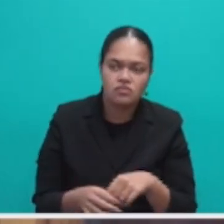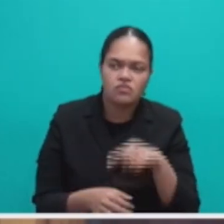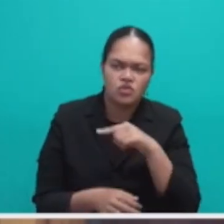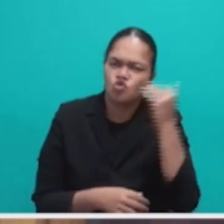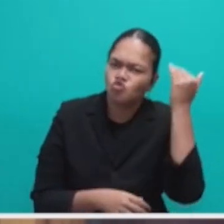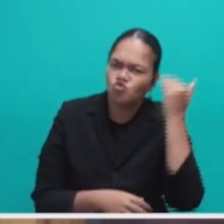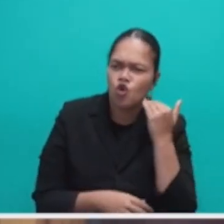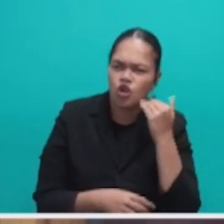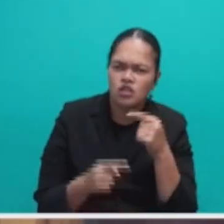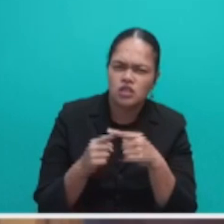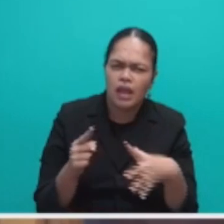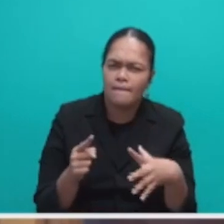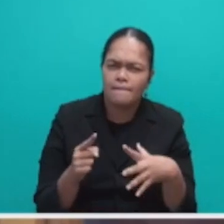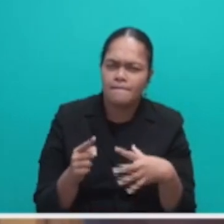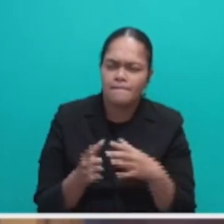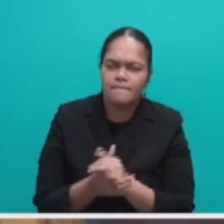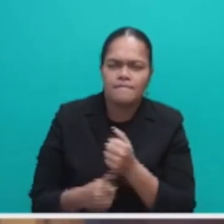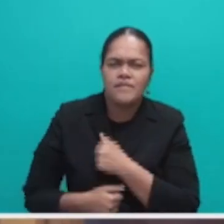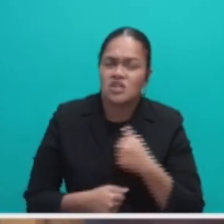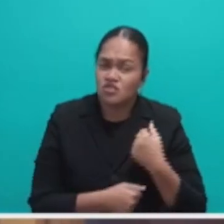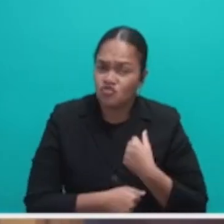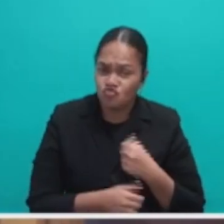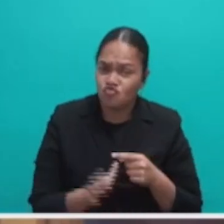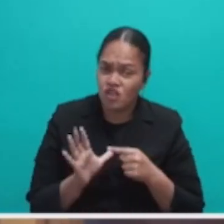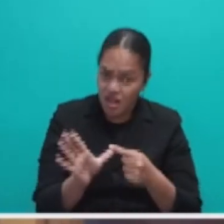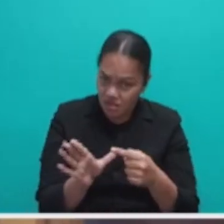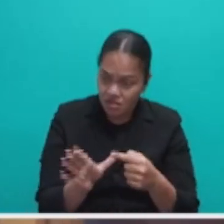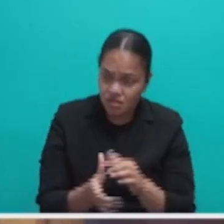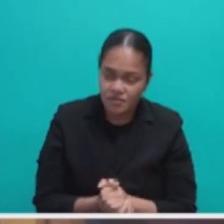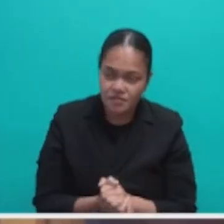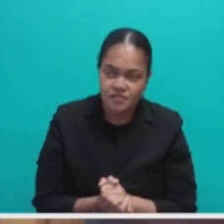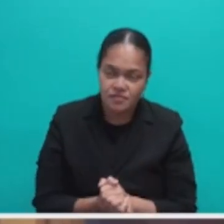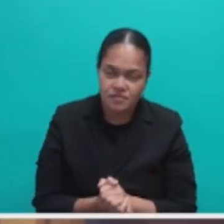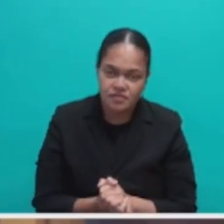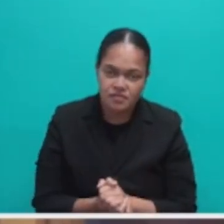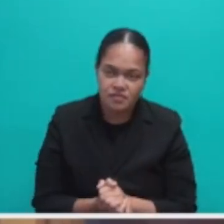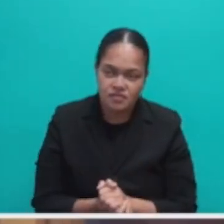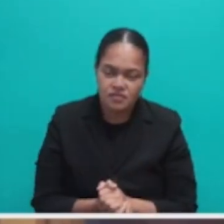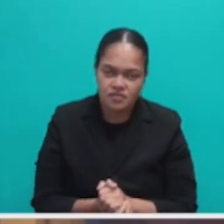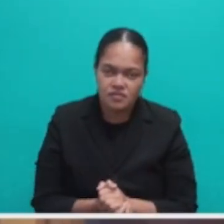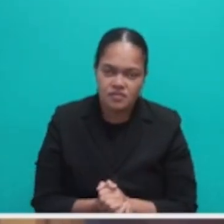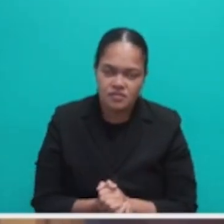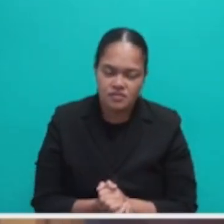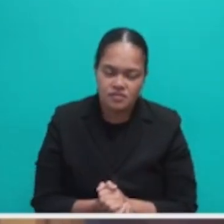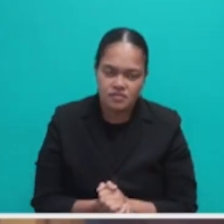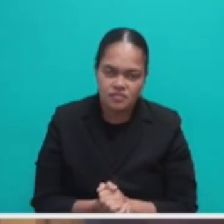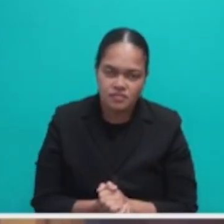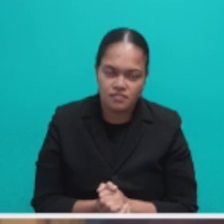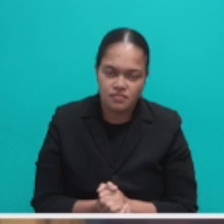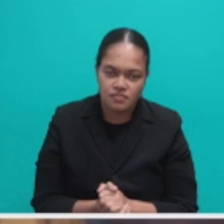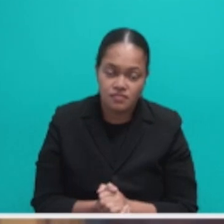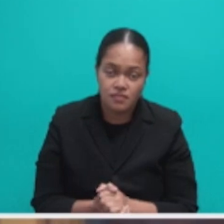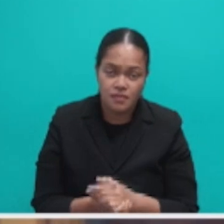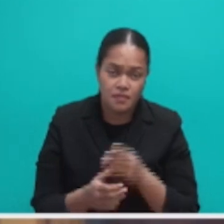short and sharp, simple military-style answer of just saying, answer the questions in clear name. By